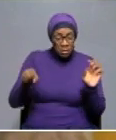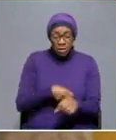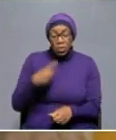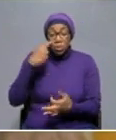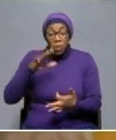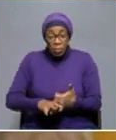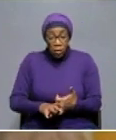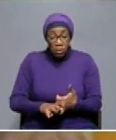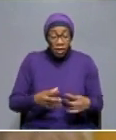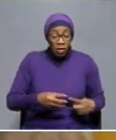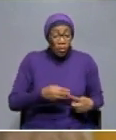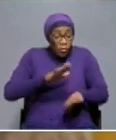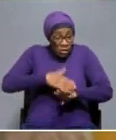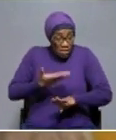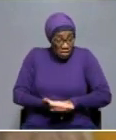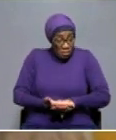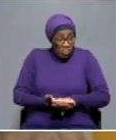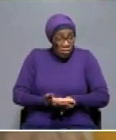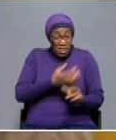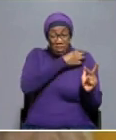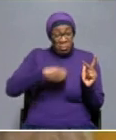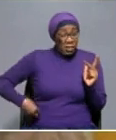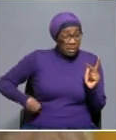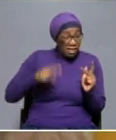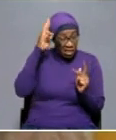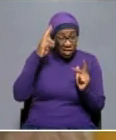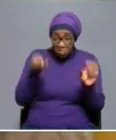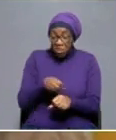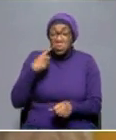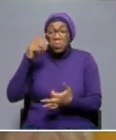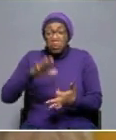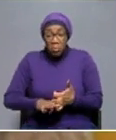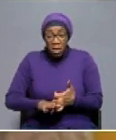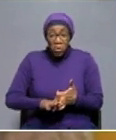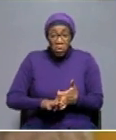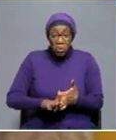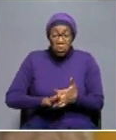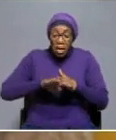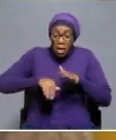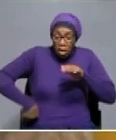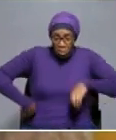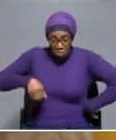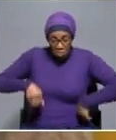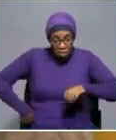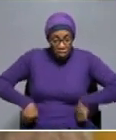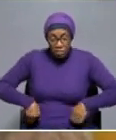on corruption. He did mention the new national strategy against corruption. Land reform in terms of